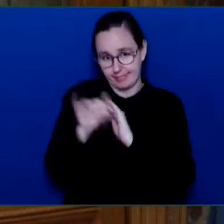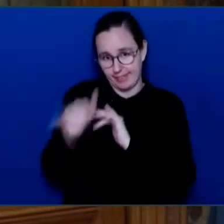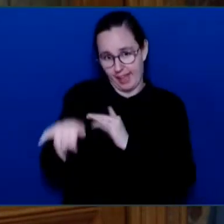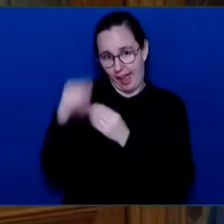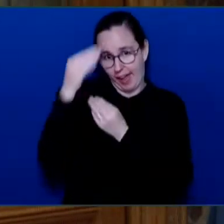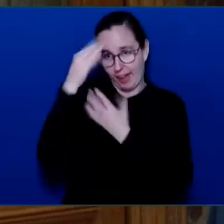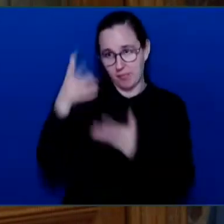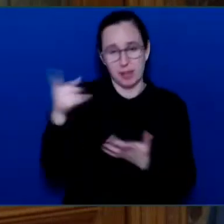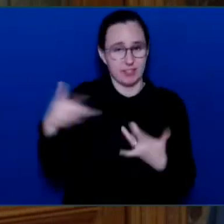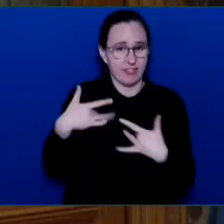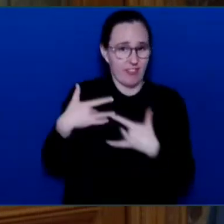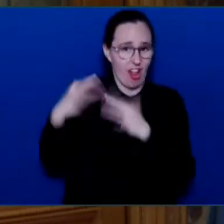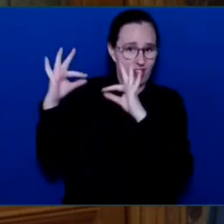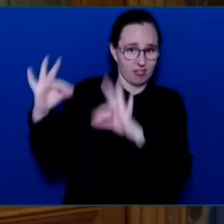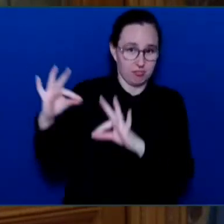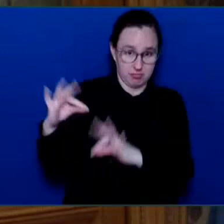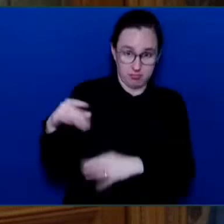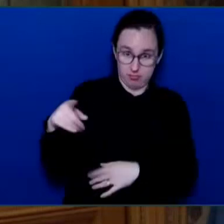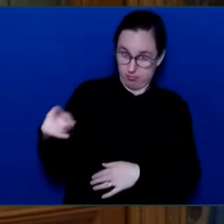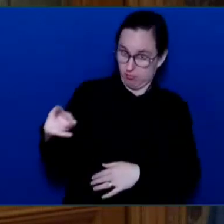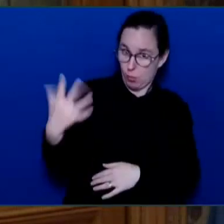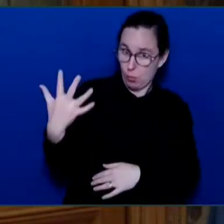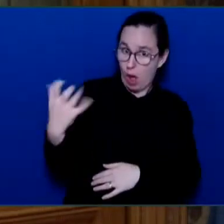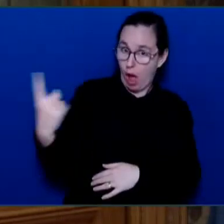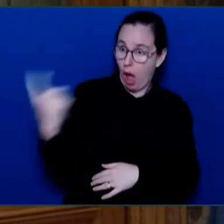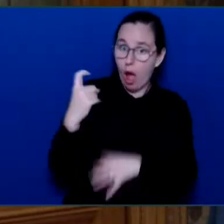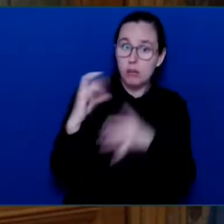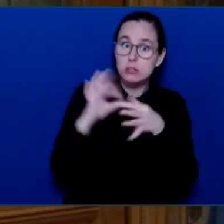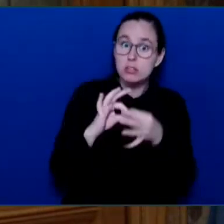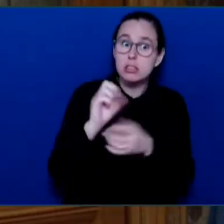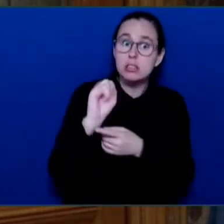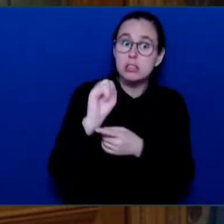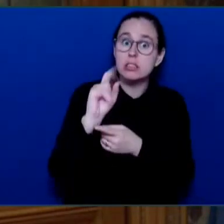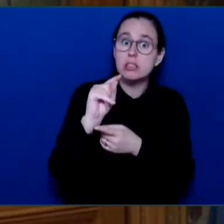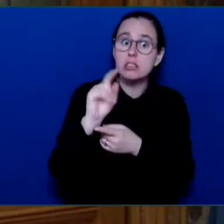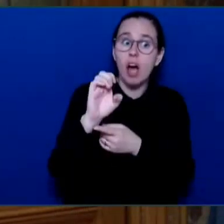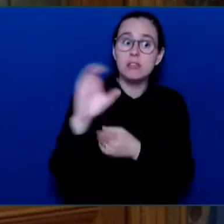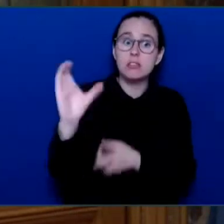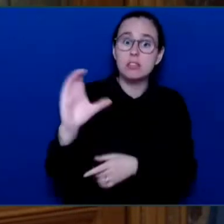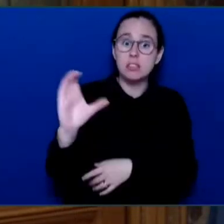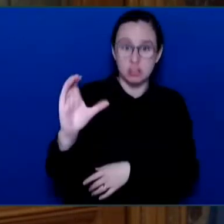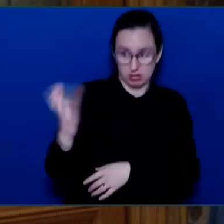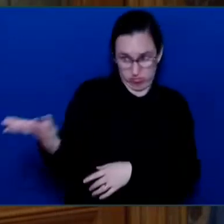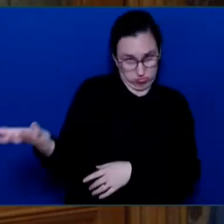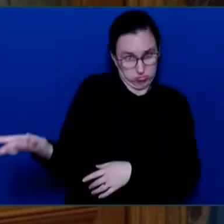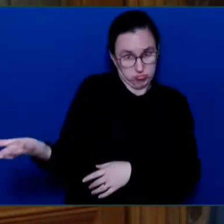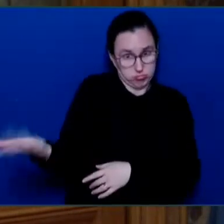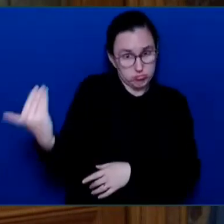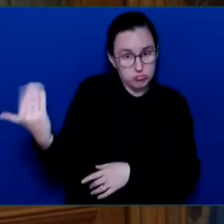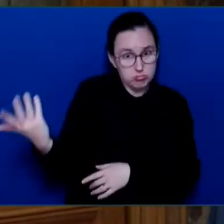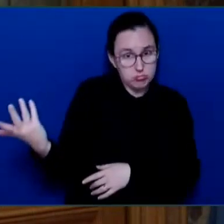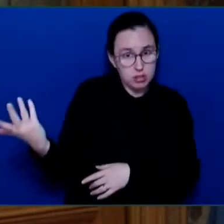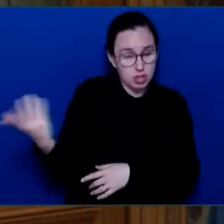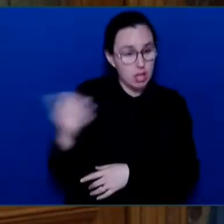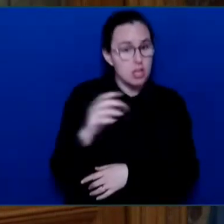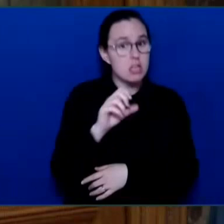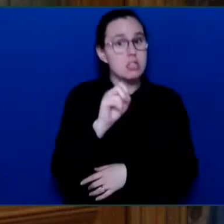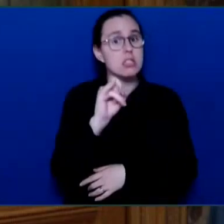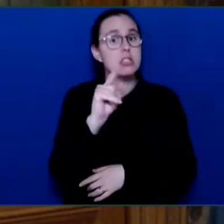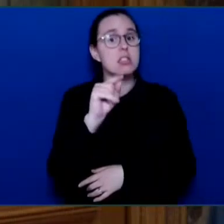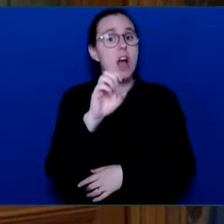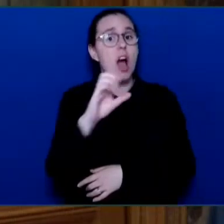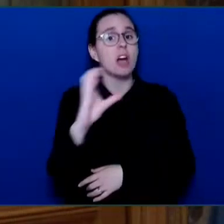secrecy and hypocrisy every step of the way for this project, Mr. Speaker. The seCrecy Dam will flood 128 kilometres of the Peace